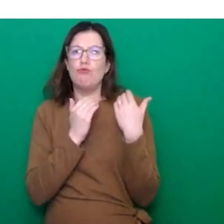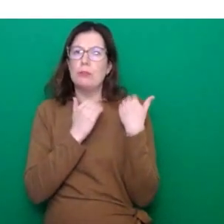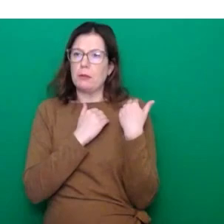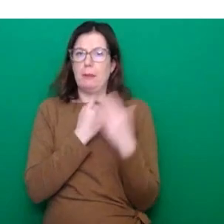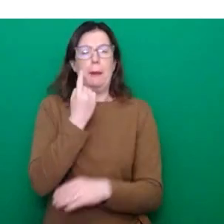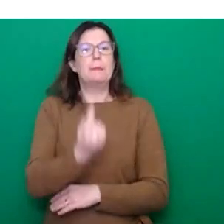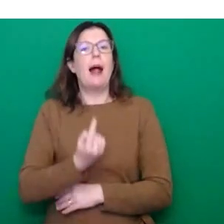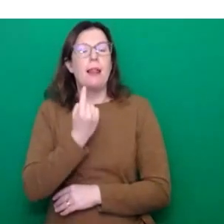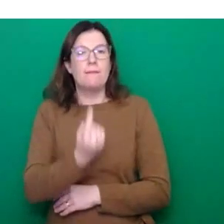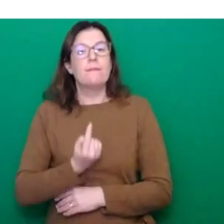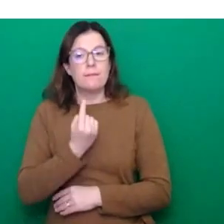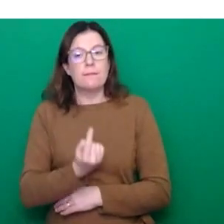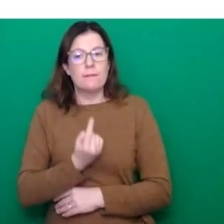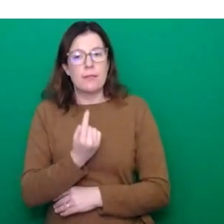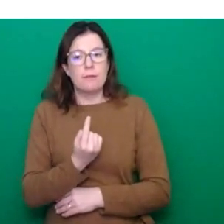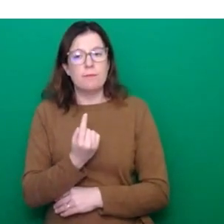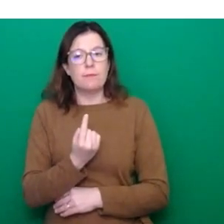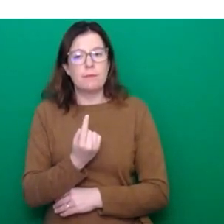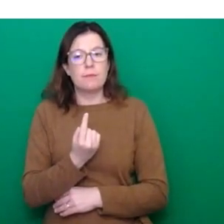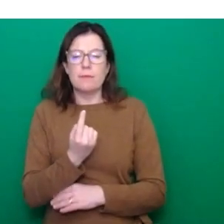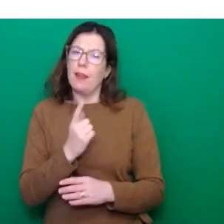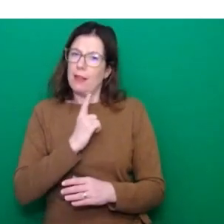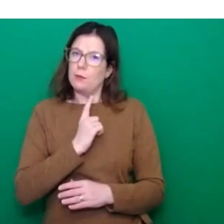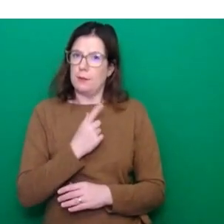them, which is probably the main differences.